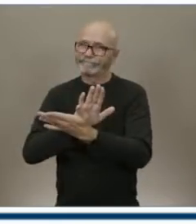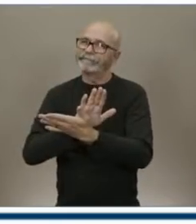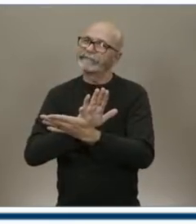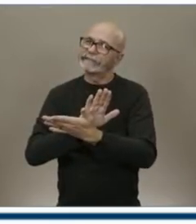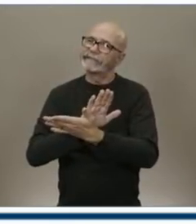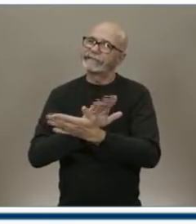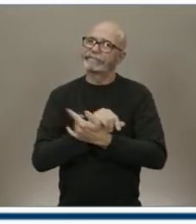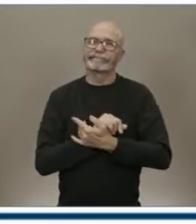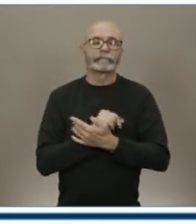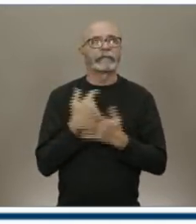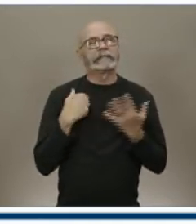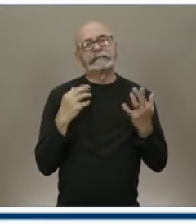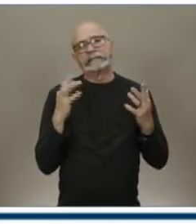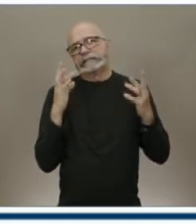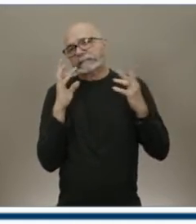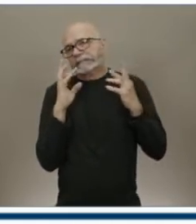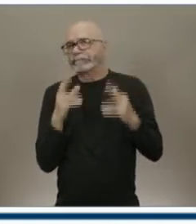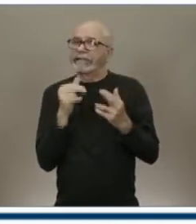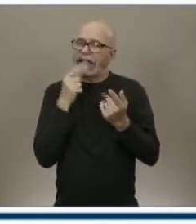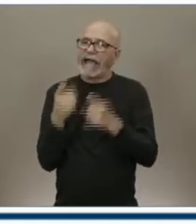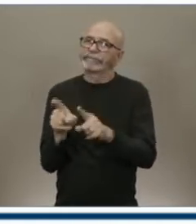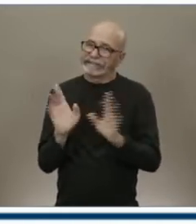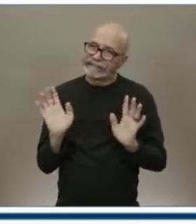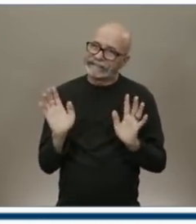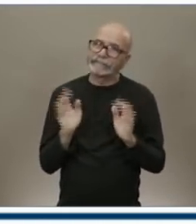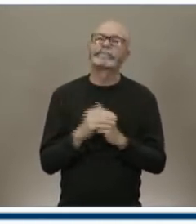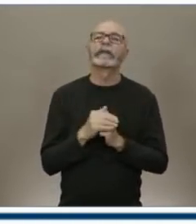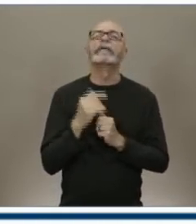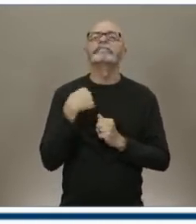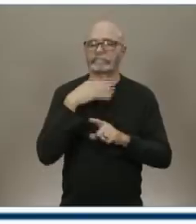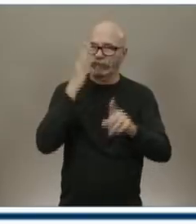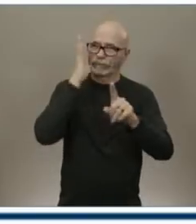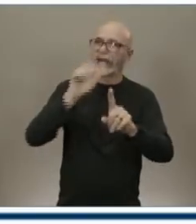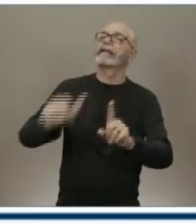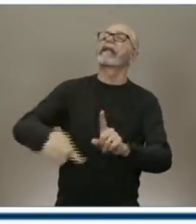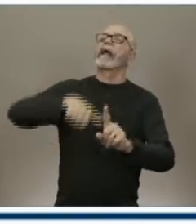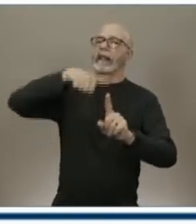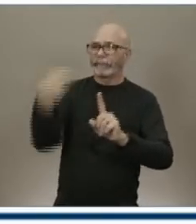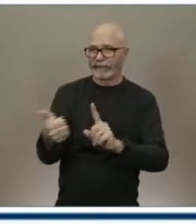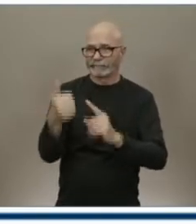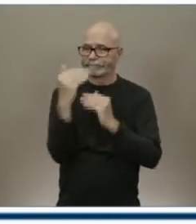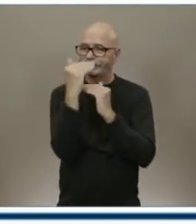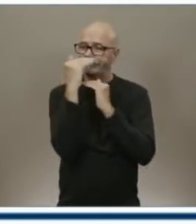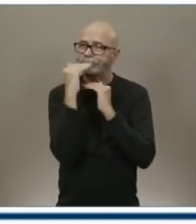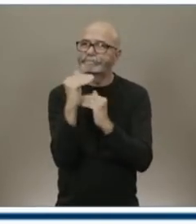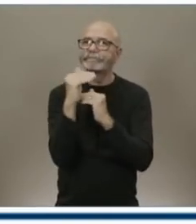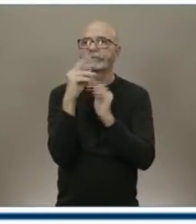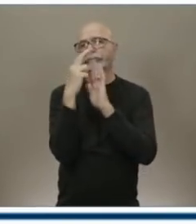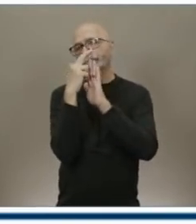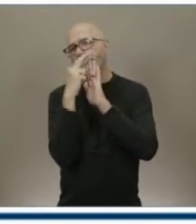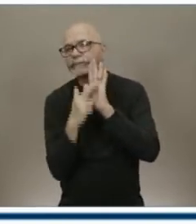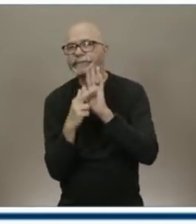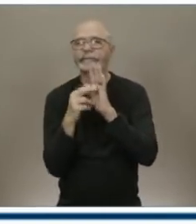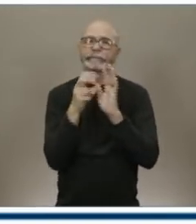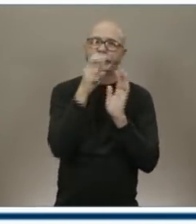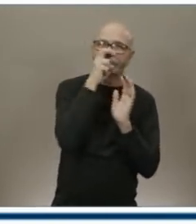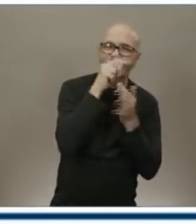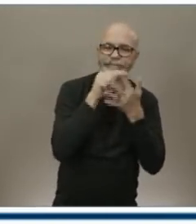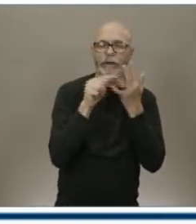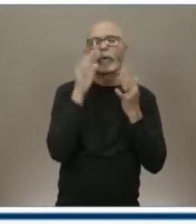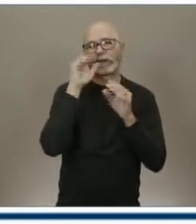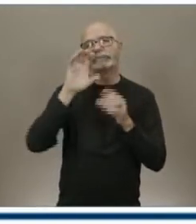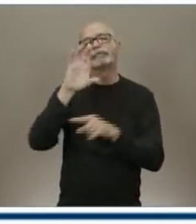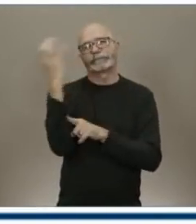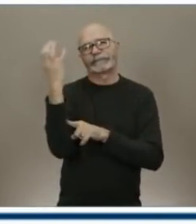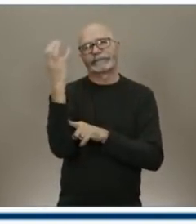happen, because there will be other restrictions and protocols that we will put in place for Christmas, and Dr. Strang and I will have more